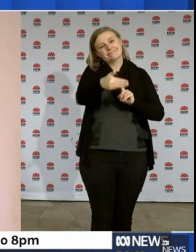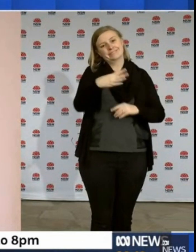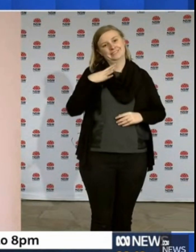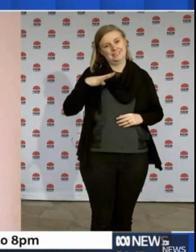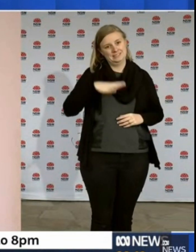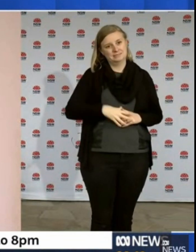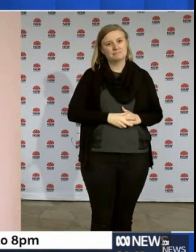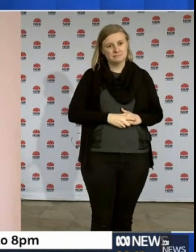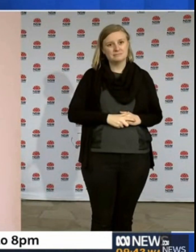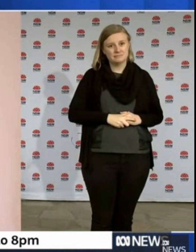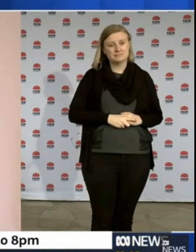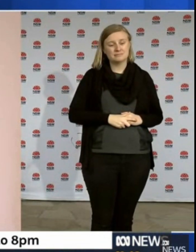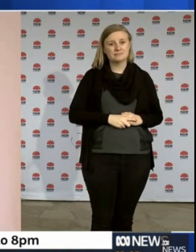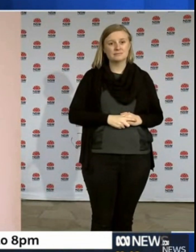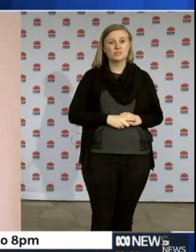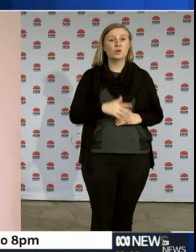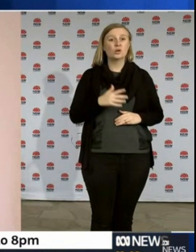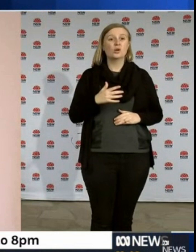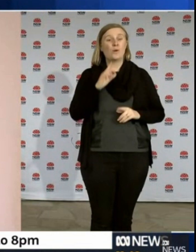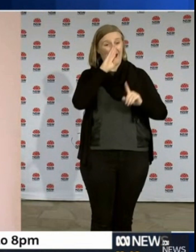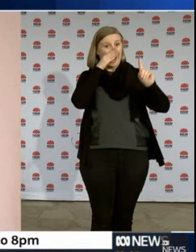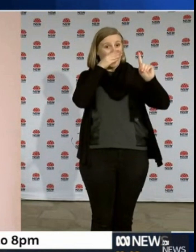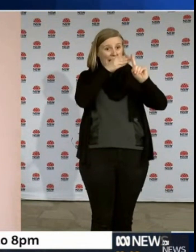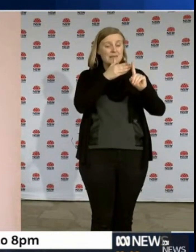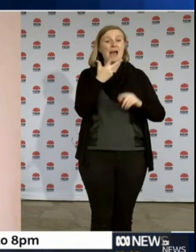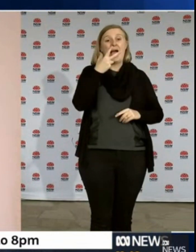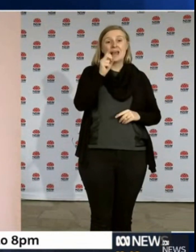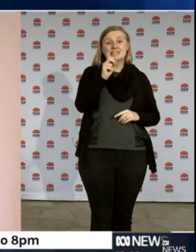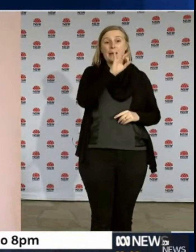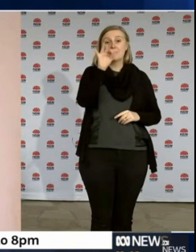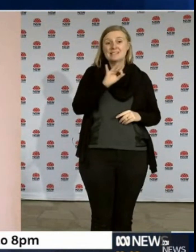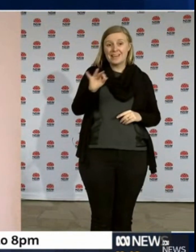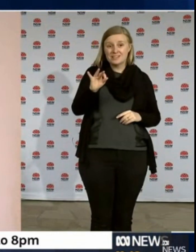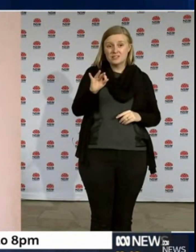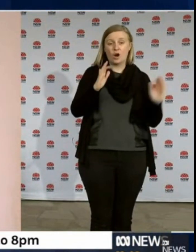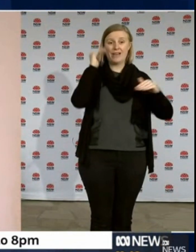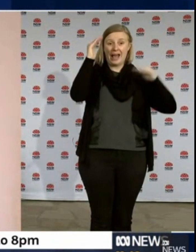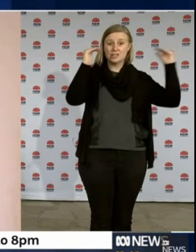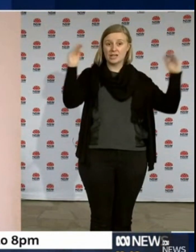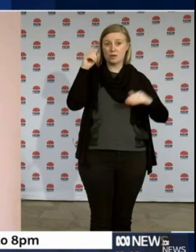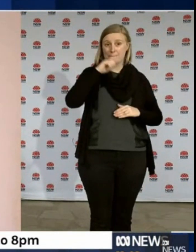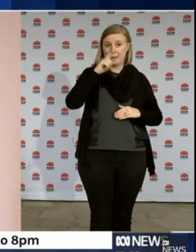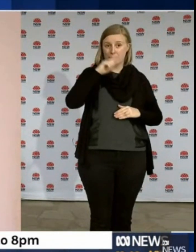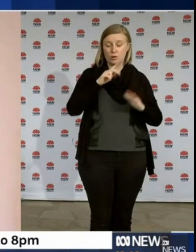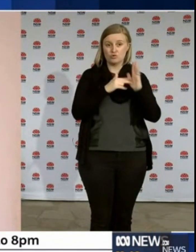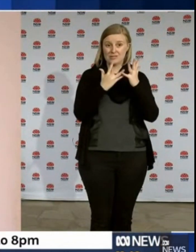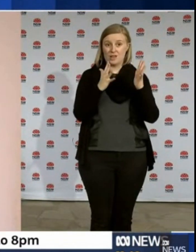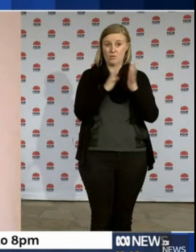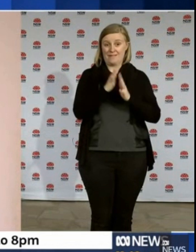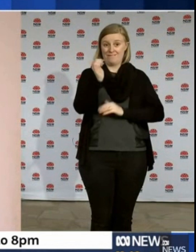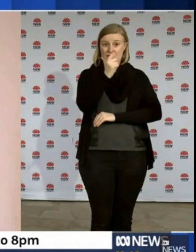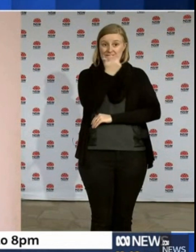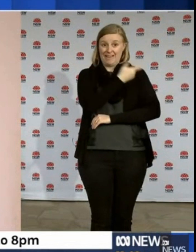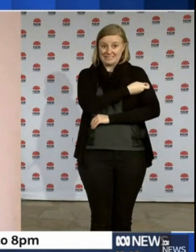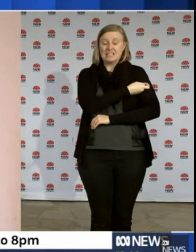in New South Wales that once 80% of our adult population is vaccinated, we can start having the conversation. But even then, as Dr. Chant has